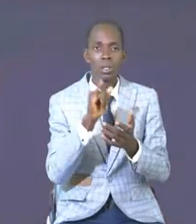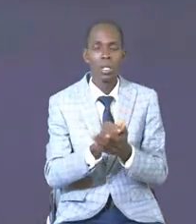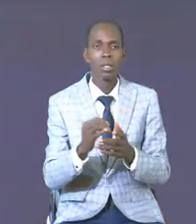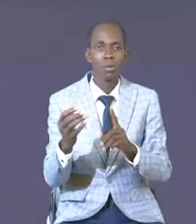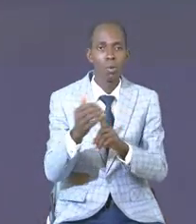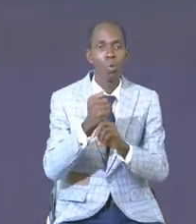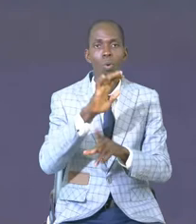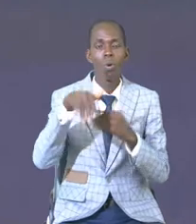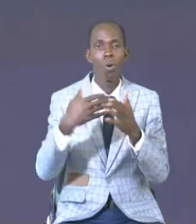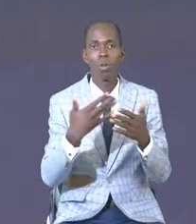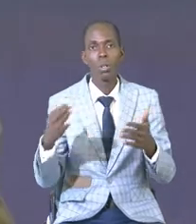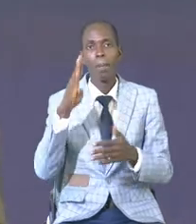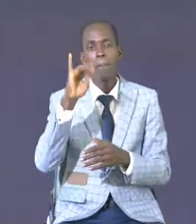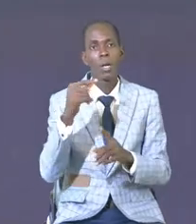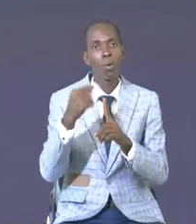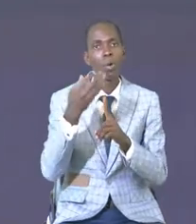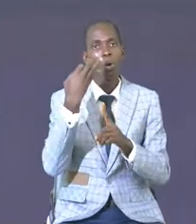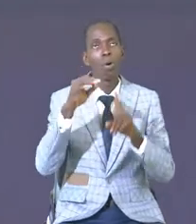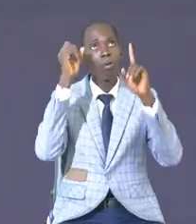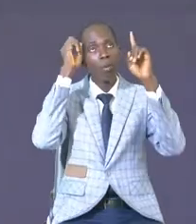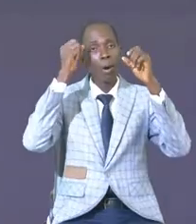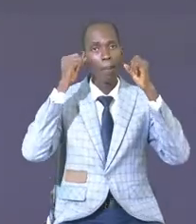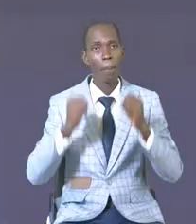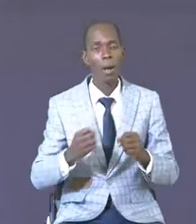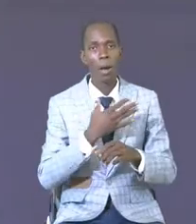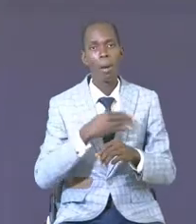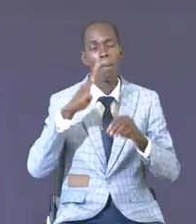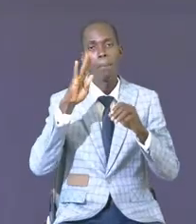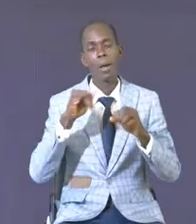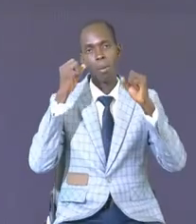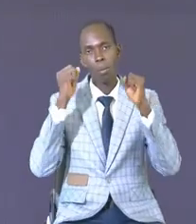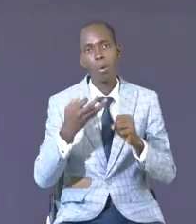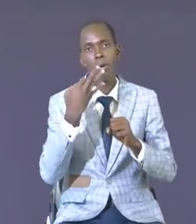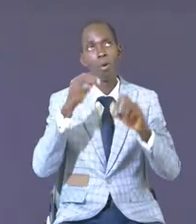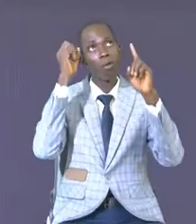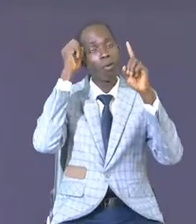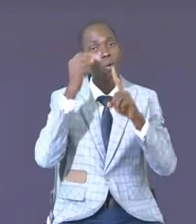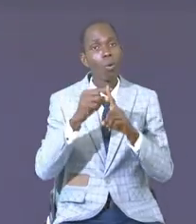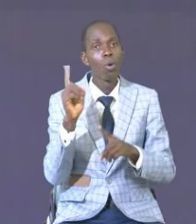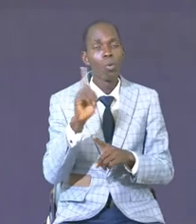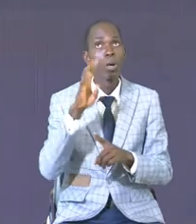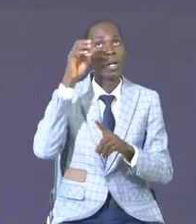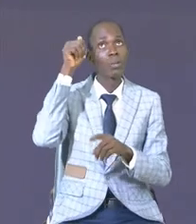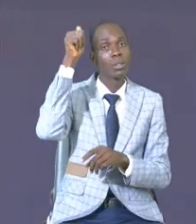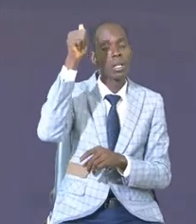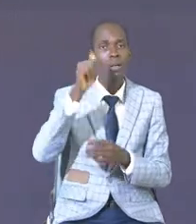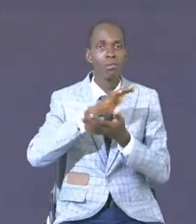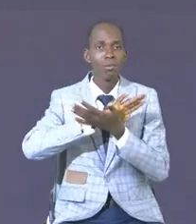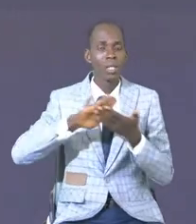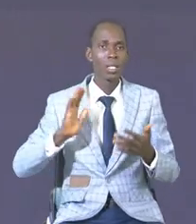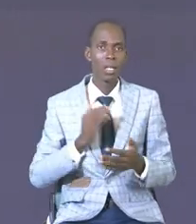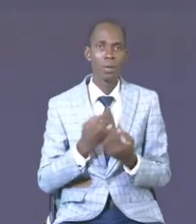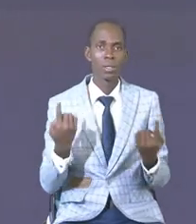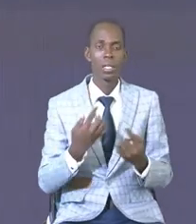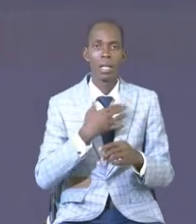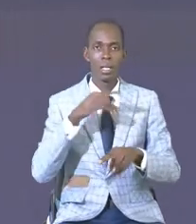of his power and by the power of his word. When he had himself purged our sins and sat down on